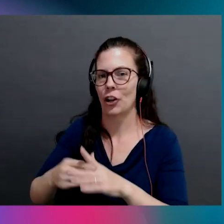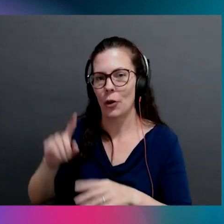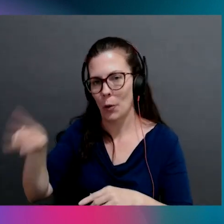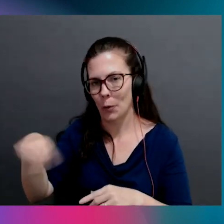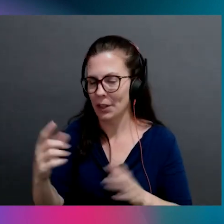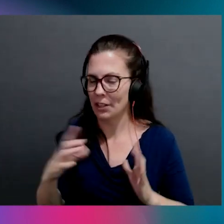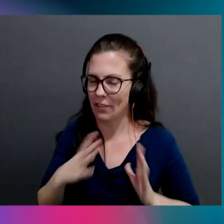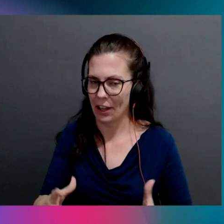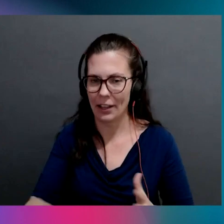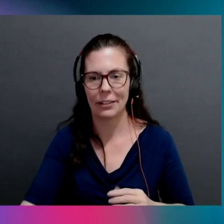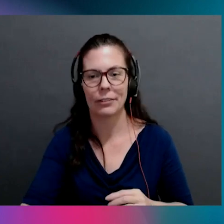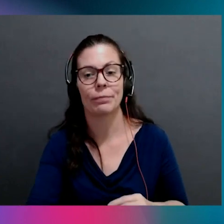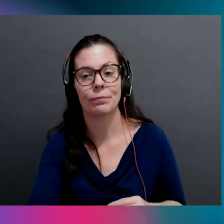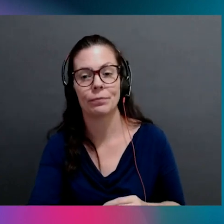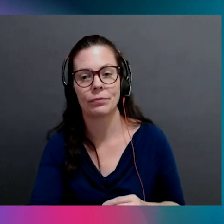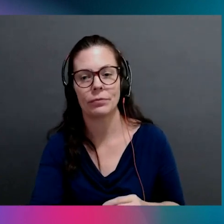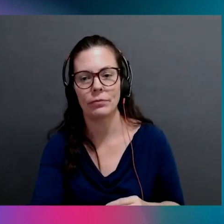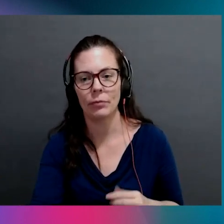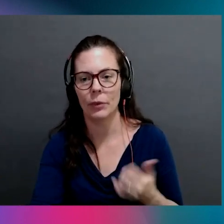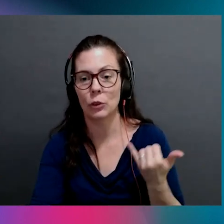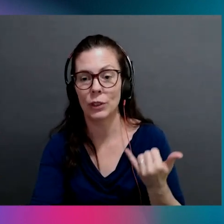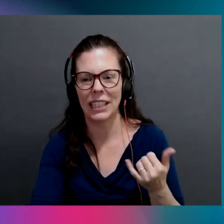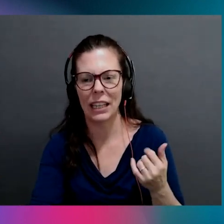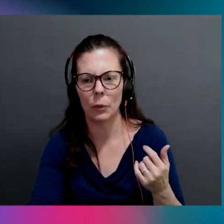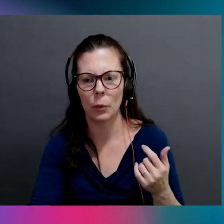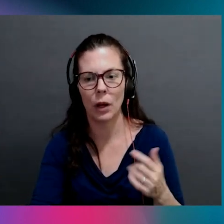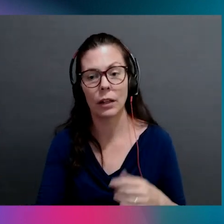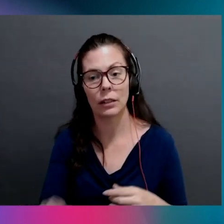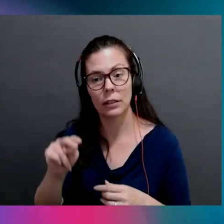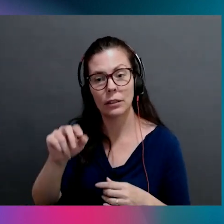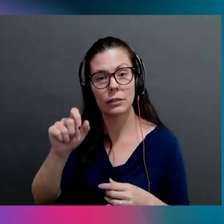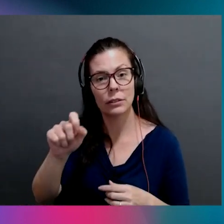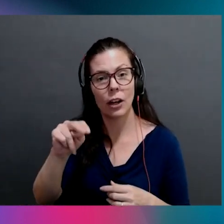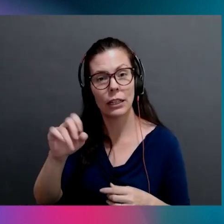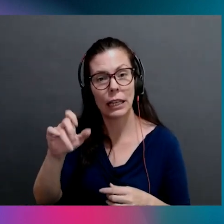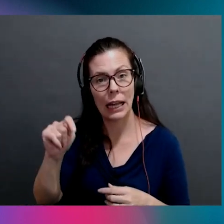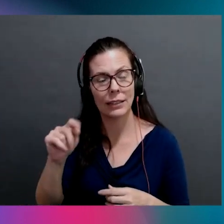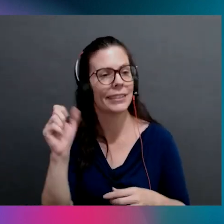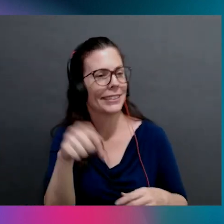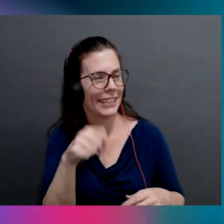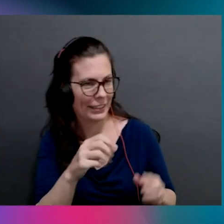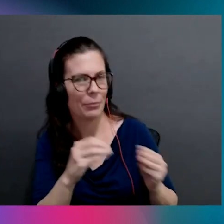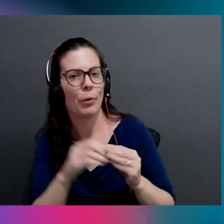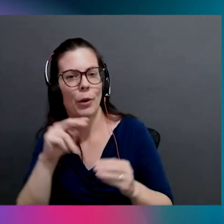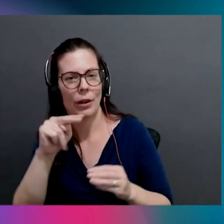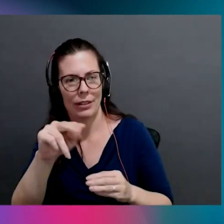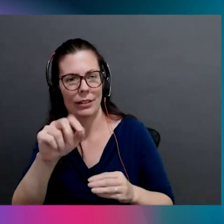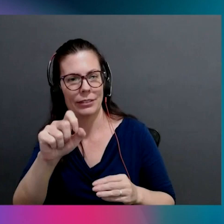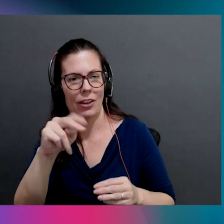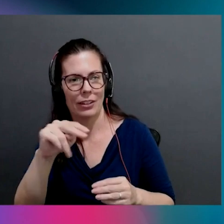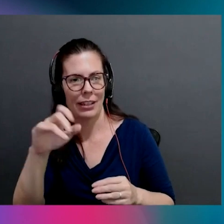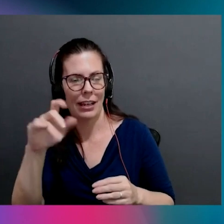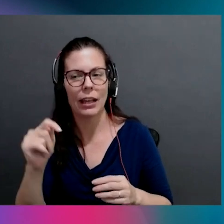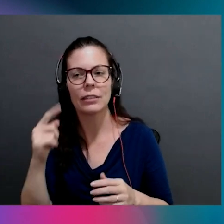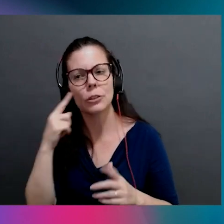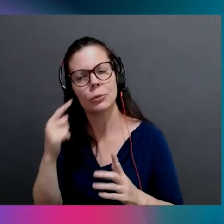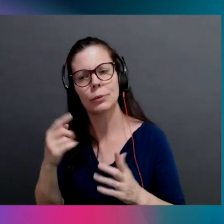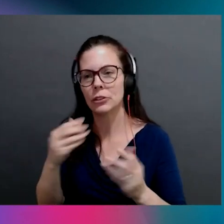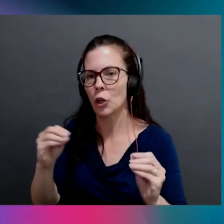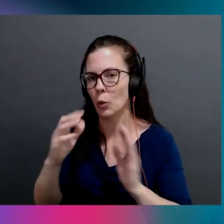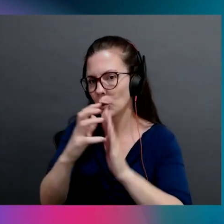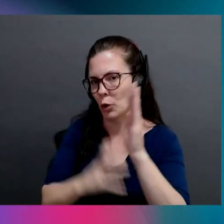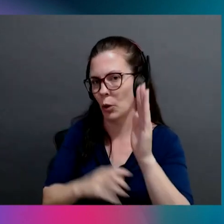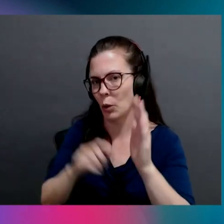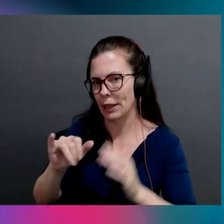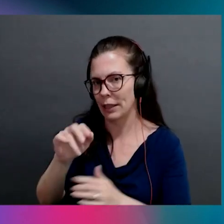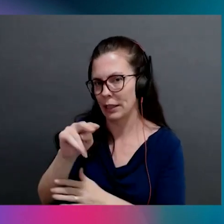we're going to be doing what? More .NET. More .NET, Okay. funnily enough, yeah. So I figured that there's not actually any code in this code segment. We're